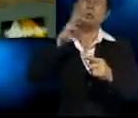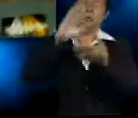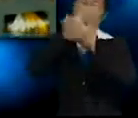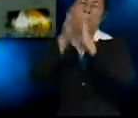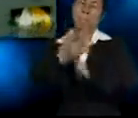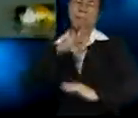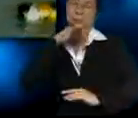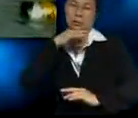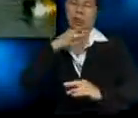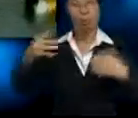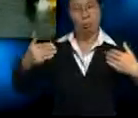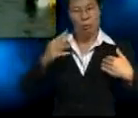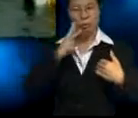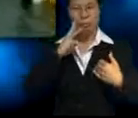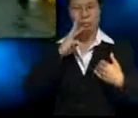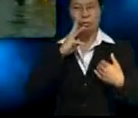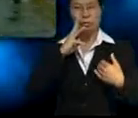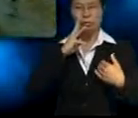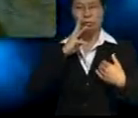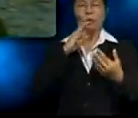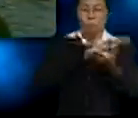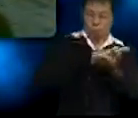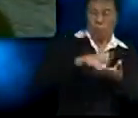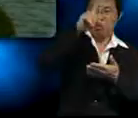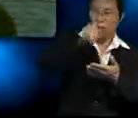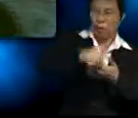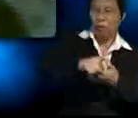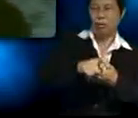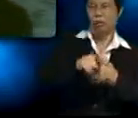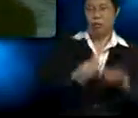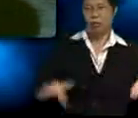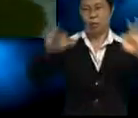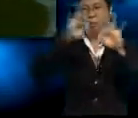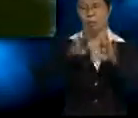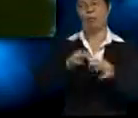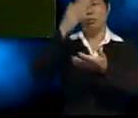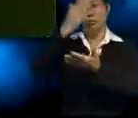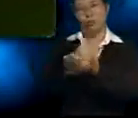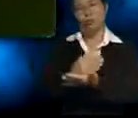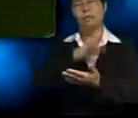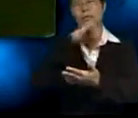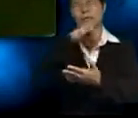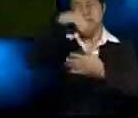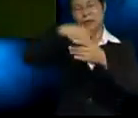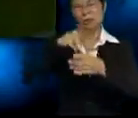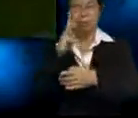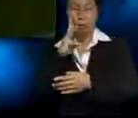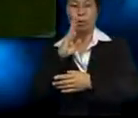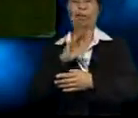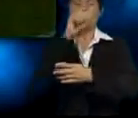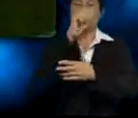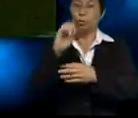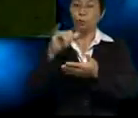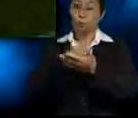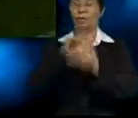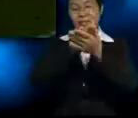contaminated. Water purification is much needed to combat the contaminants in our water, so that it